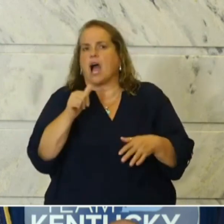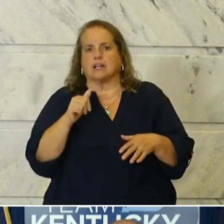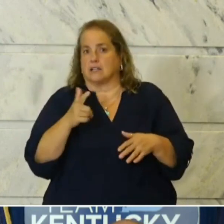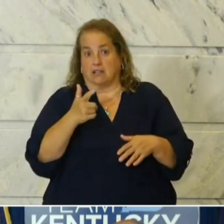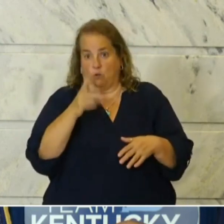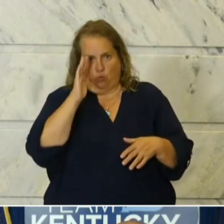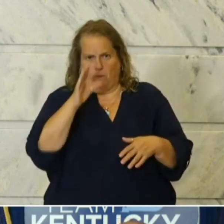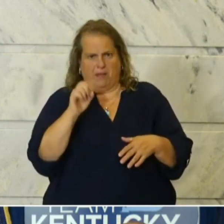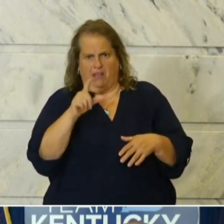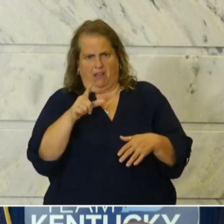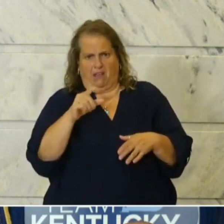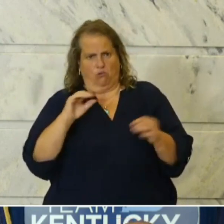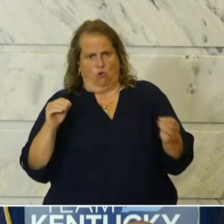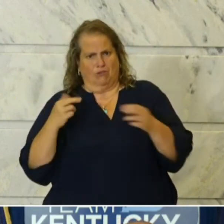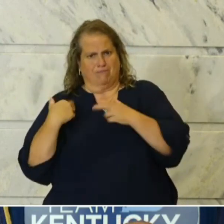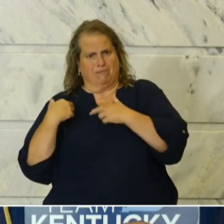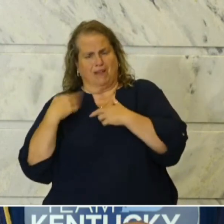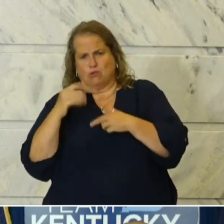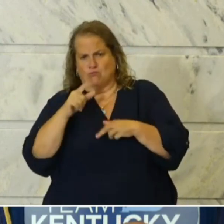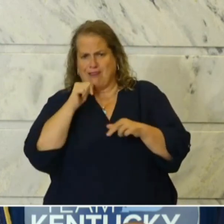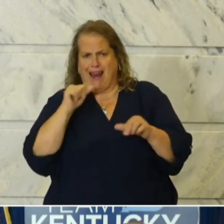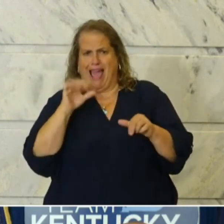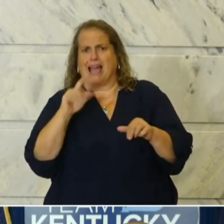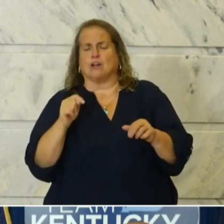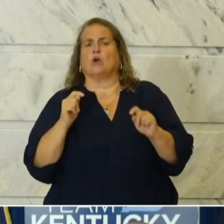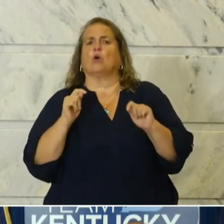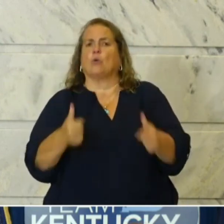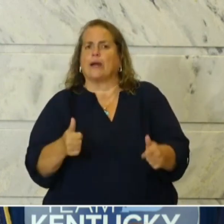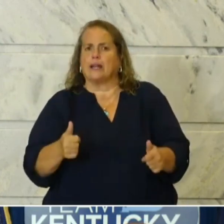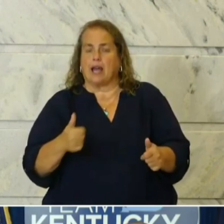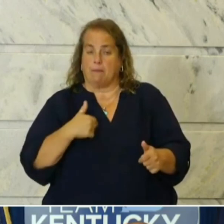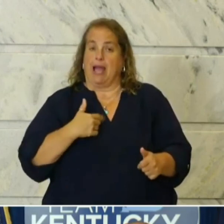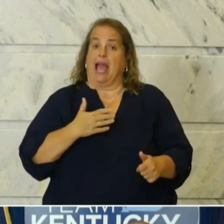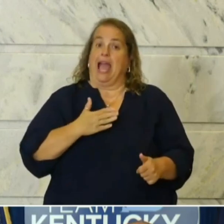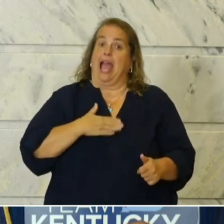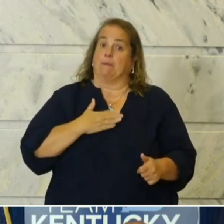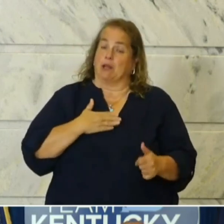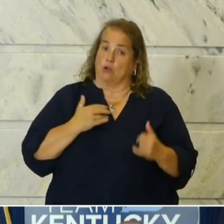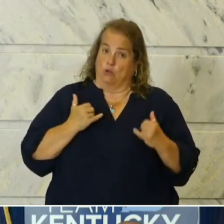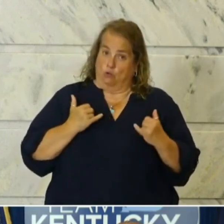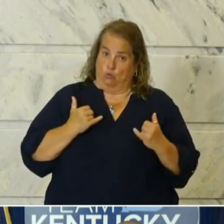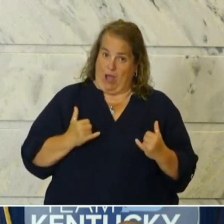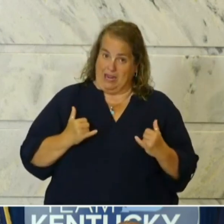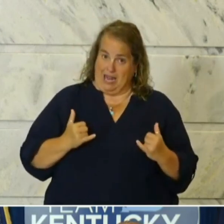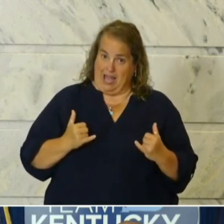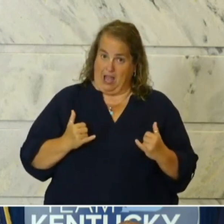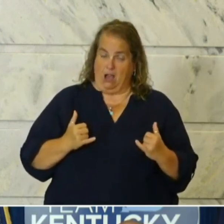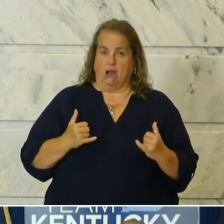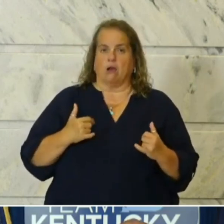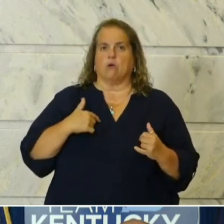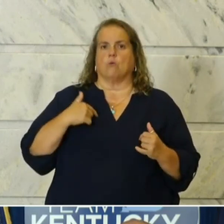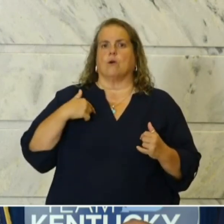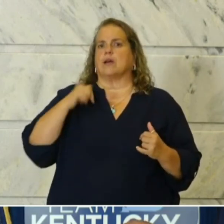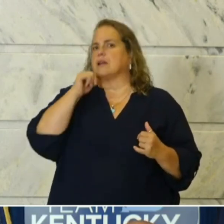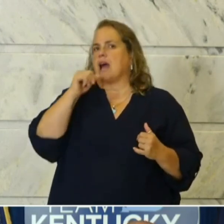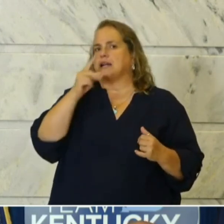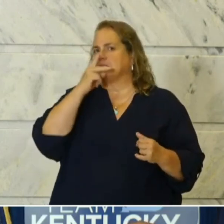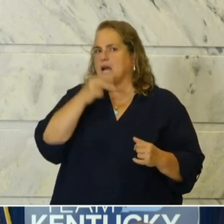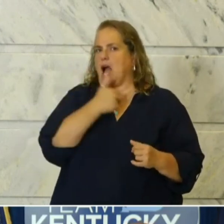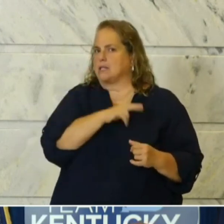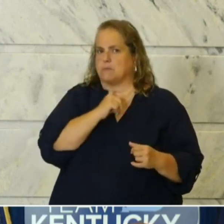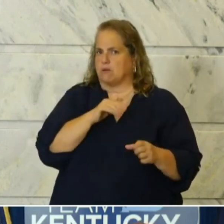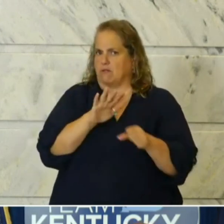act quickly to try to interrupt that. And I'm very happy at the moment because at this level we're not seeing the hospitals fill